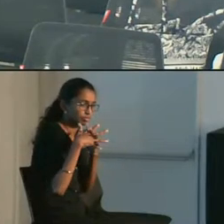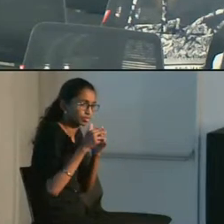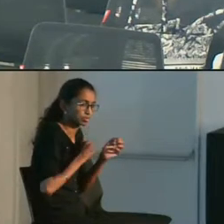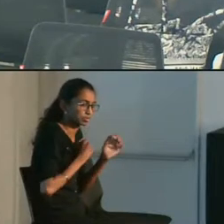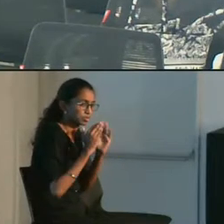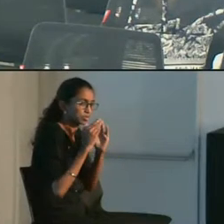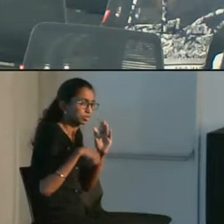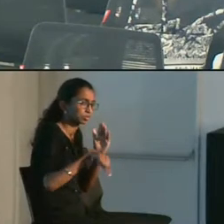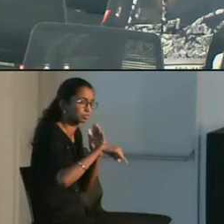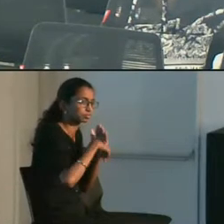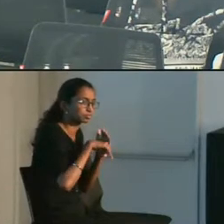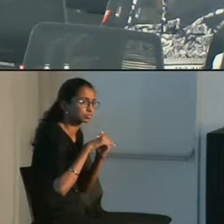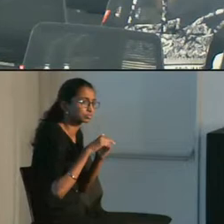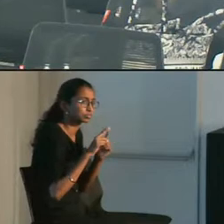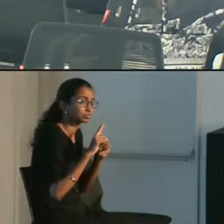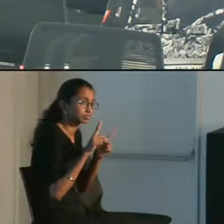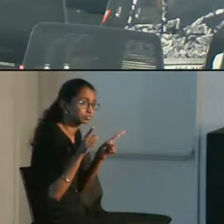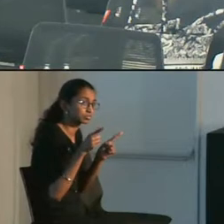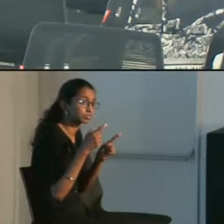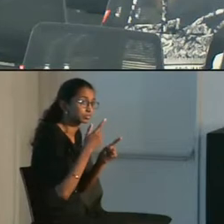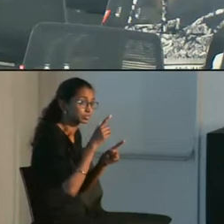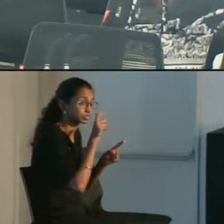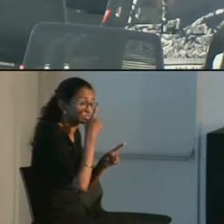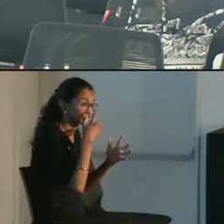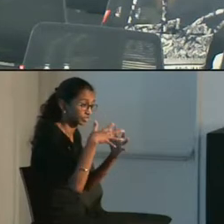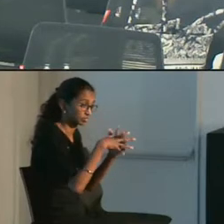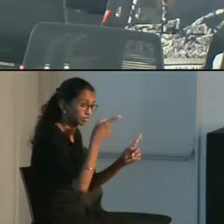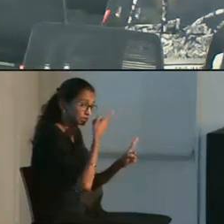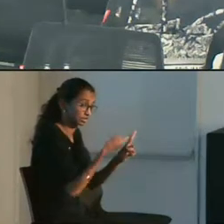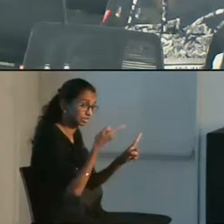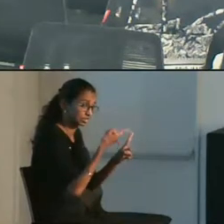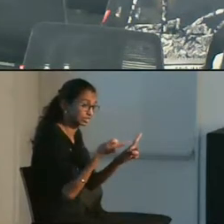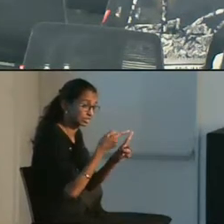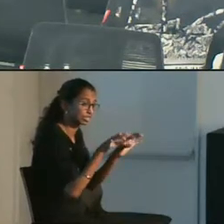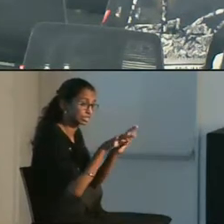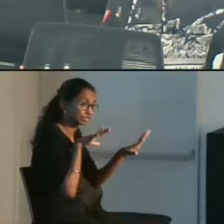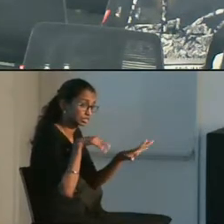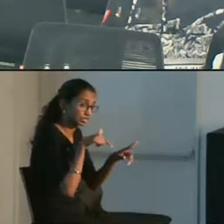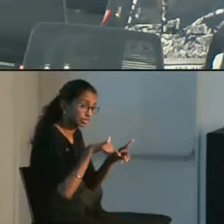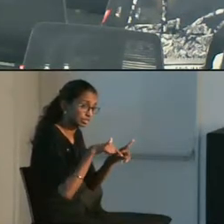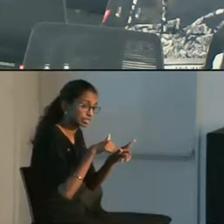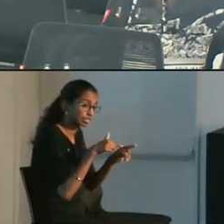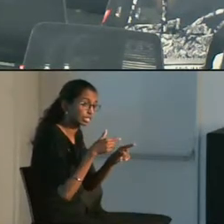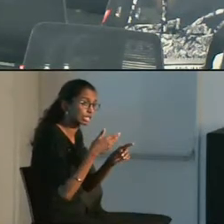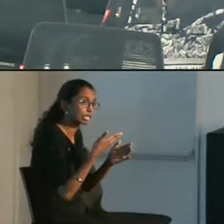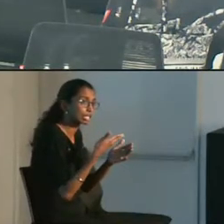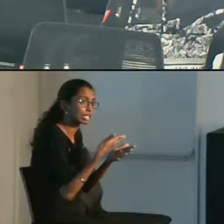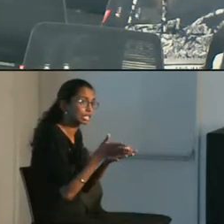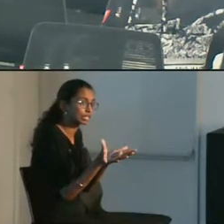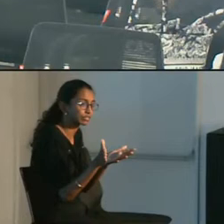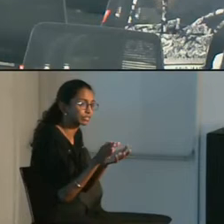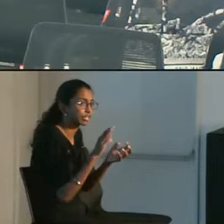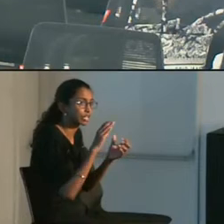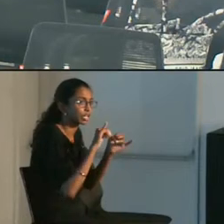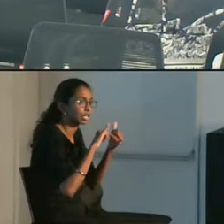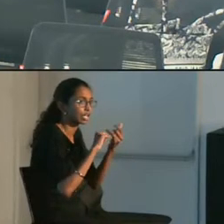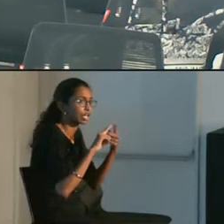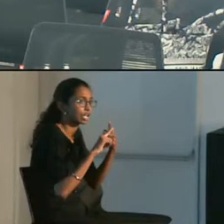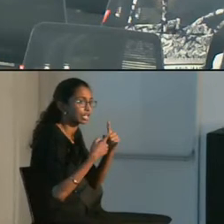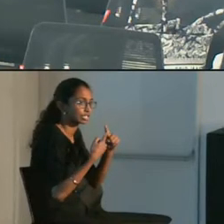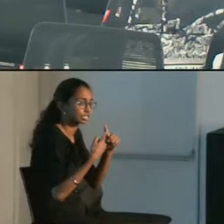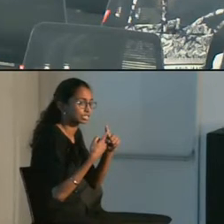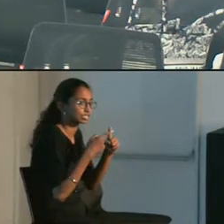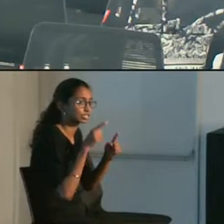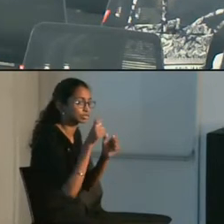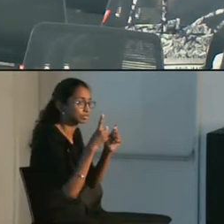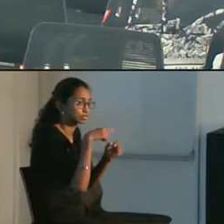And the crimes against women also in rural and urban spaces is different when caste is involved. So the collective conscience